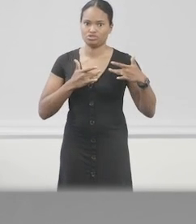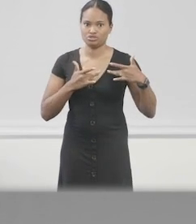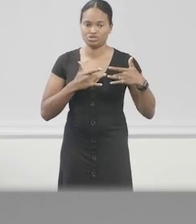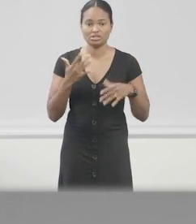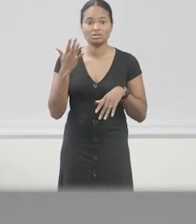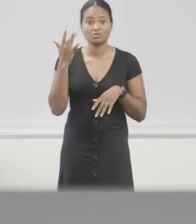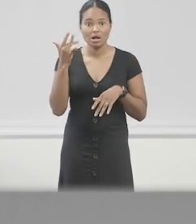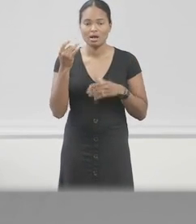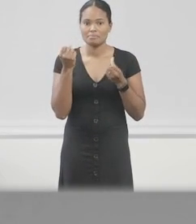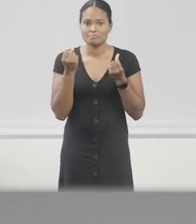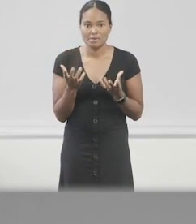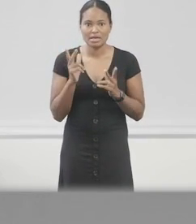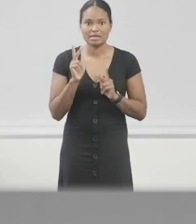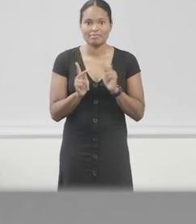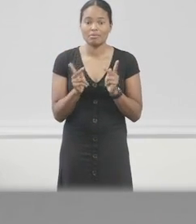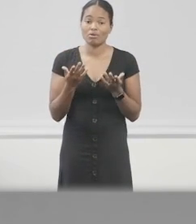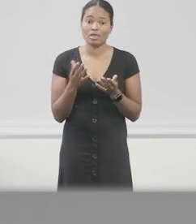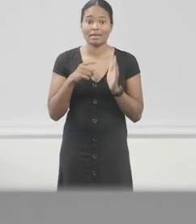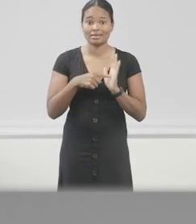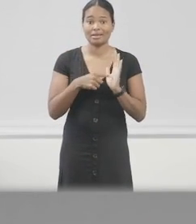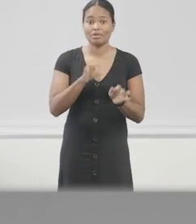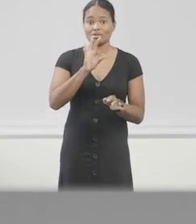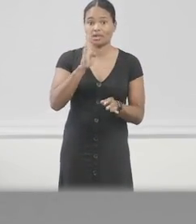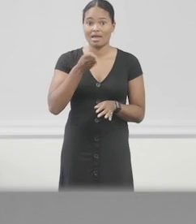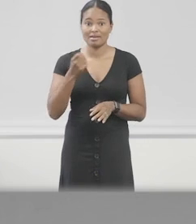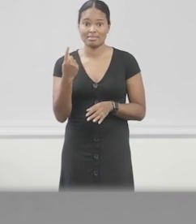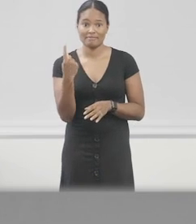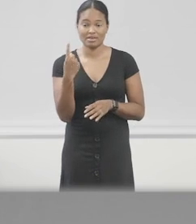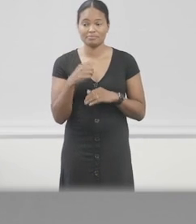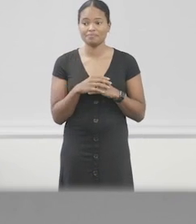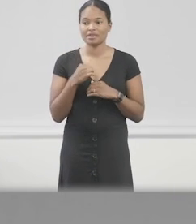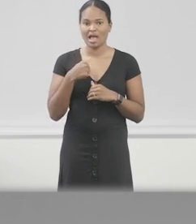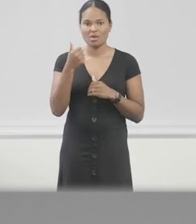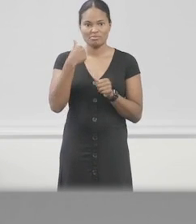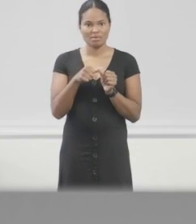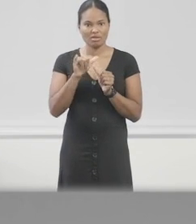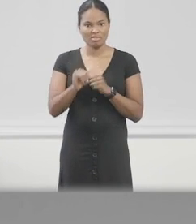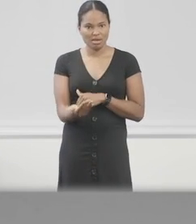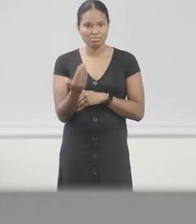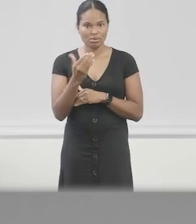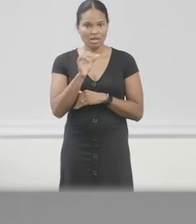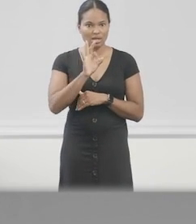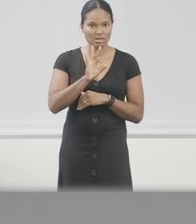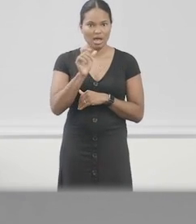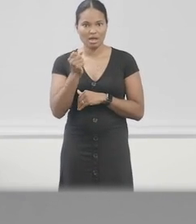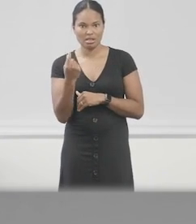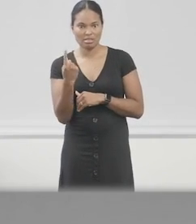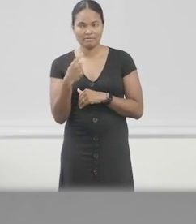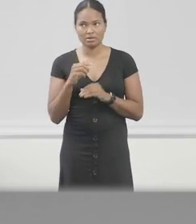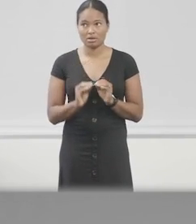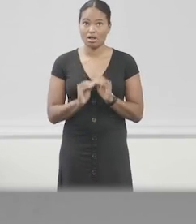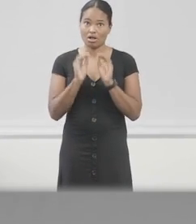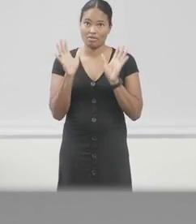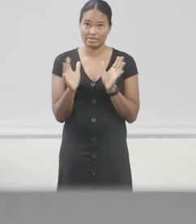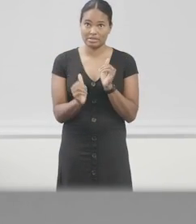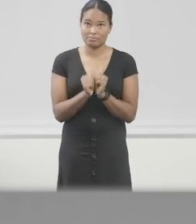many people, 9/11 is an example. I remember the morning of 9/11. Obviously, I think most